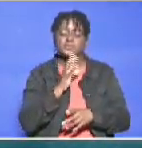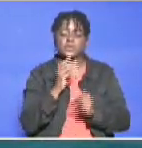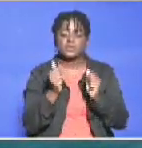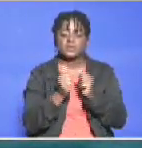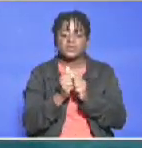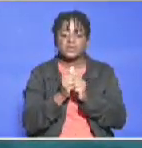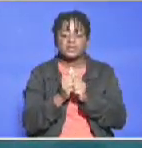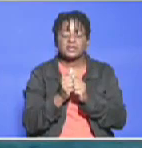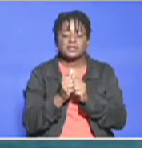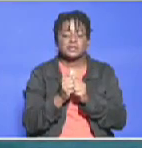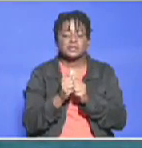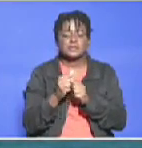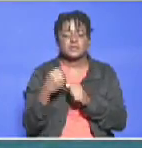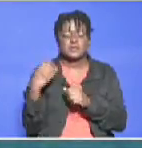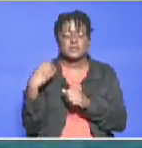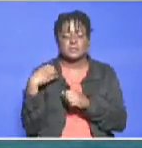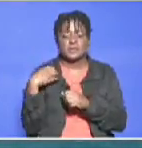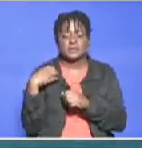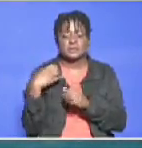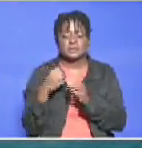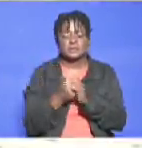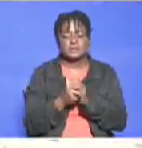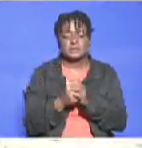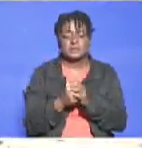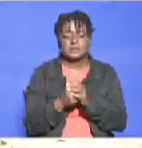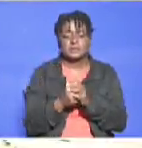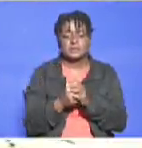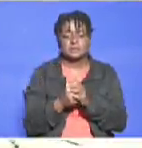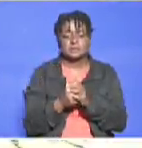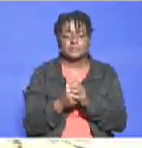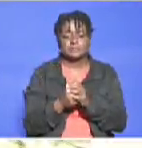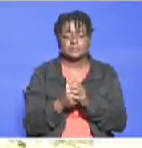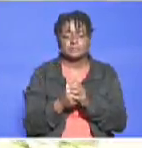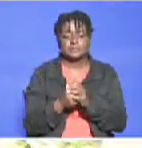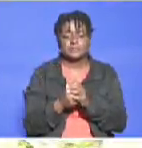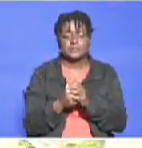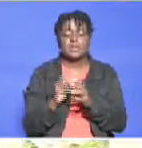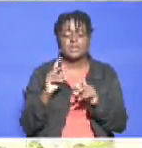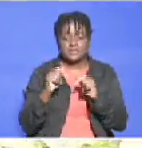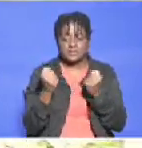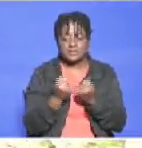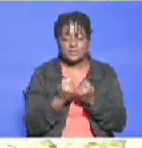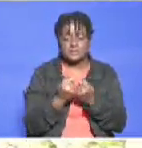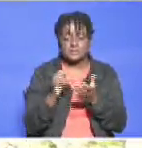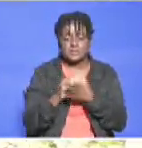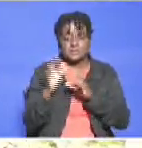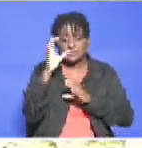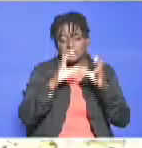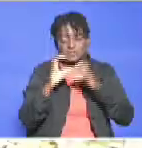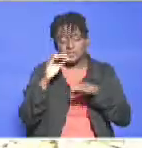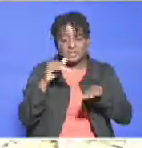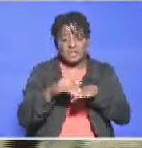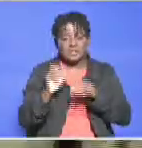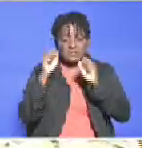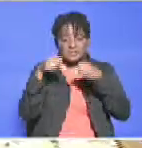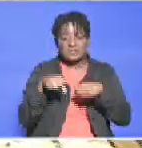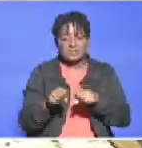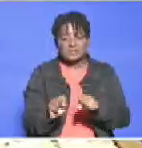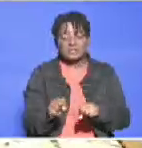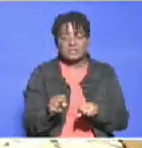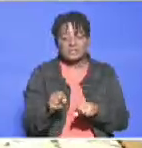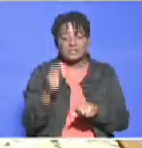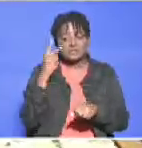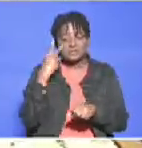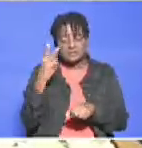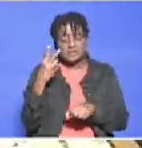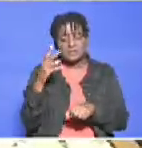Unit. Where we are right now, our teams are continuing with their search. What we have going on is at sea, you can look in the distance, we have